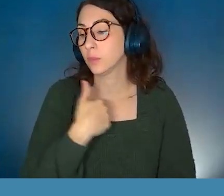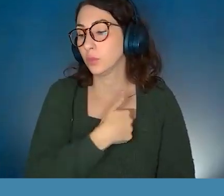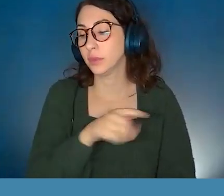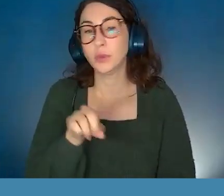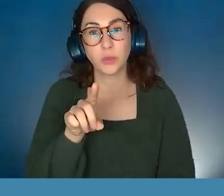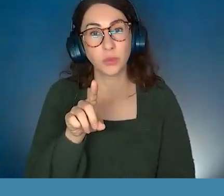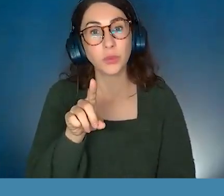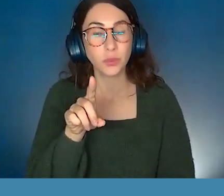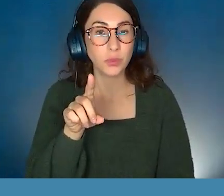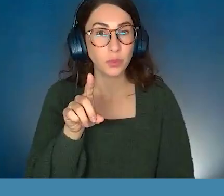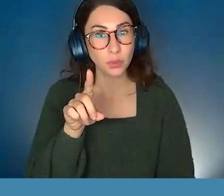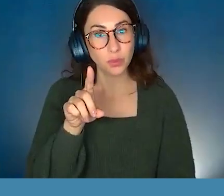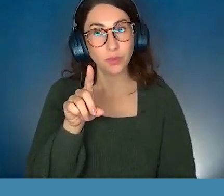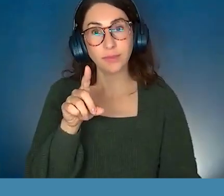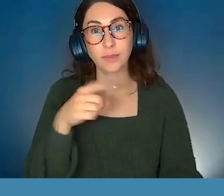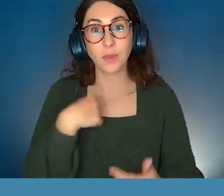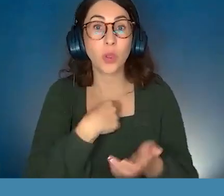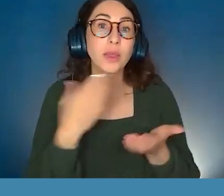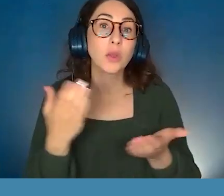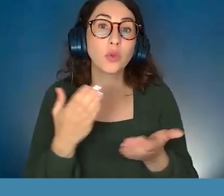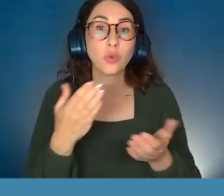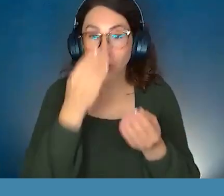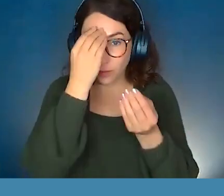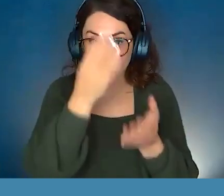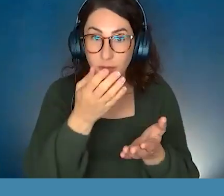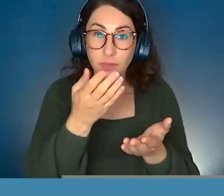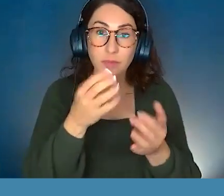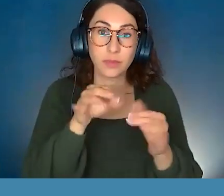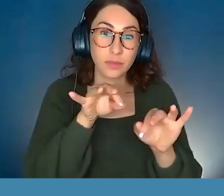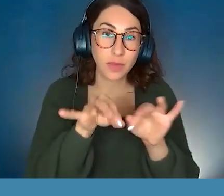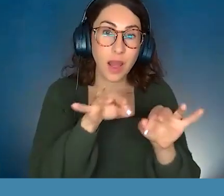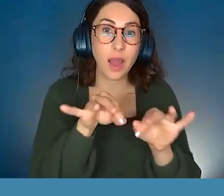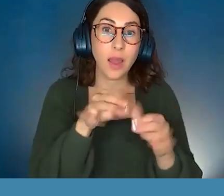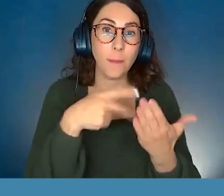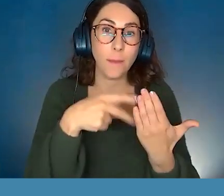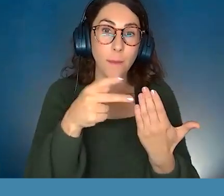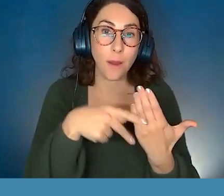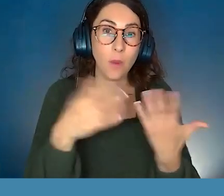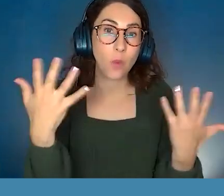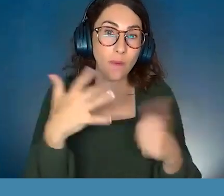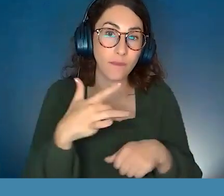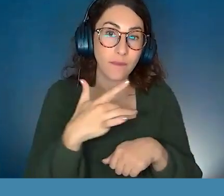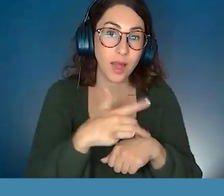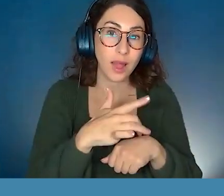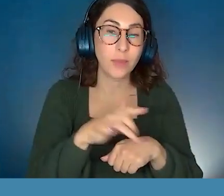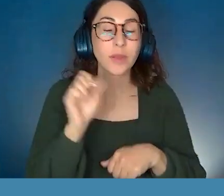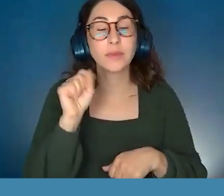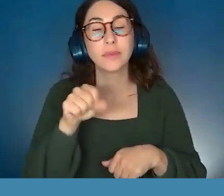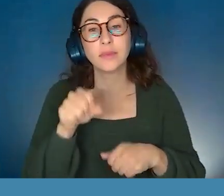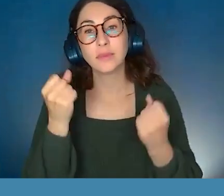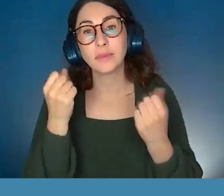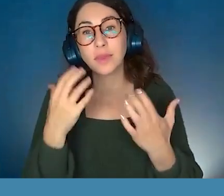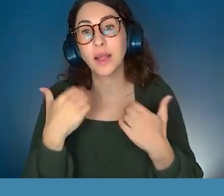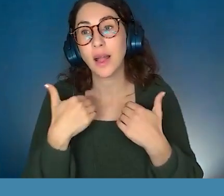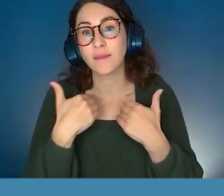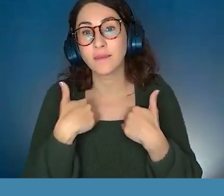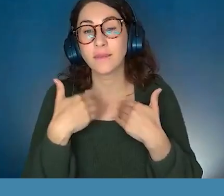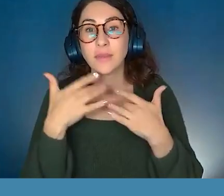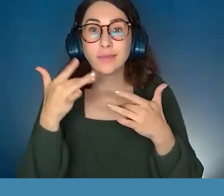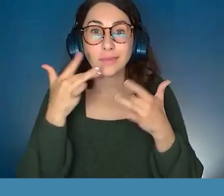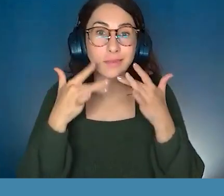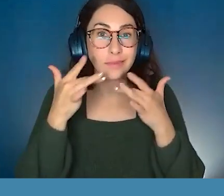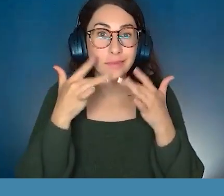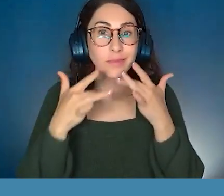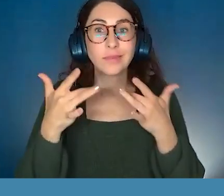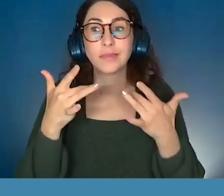that we're here to give information about the programs available. We understand that a lot of these programs have flaws, have shortcomings,